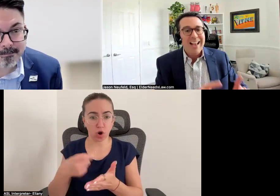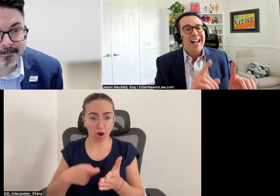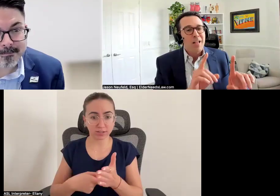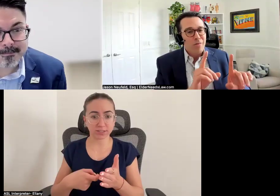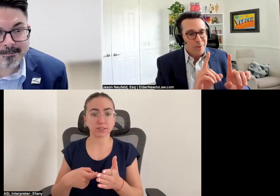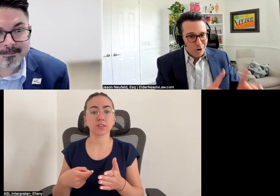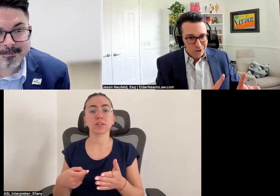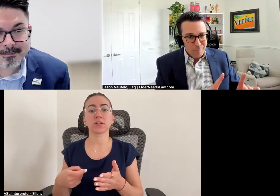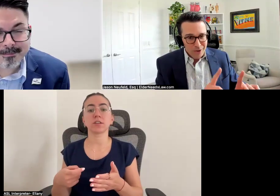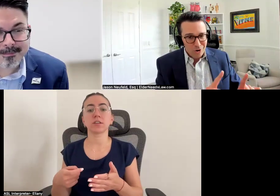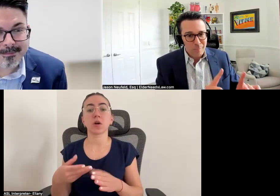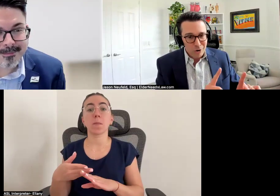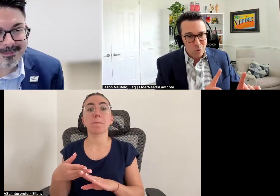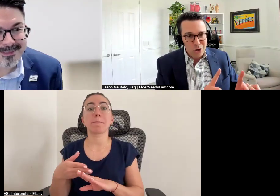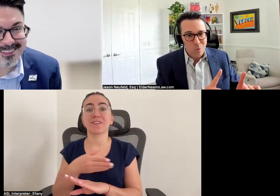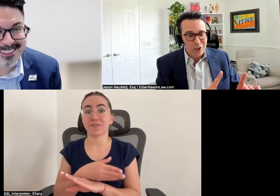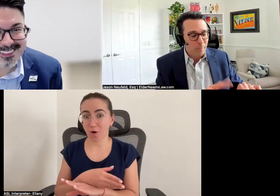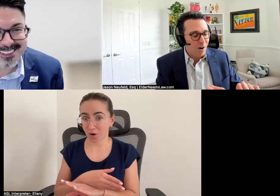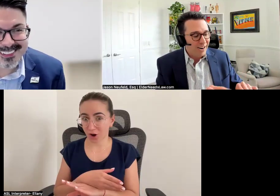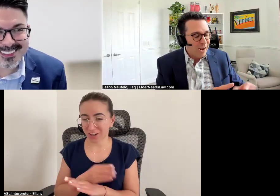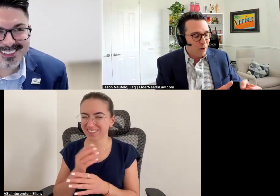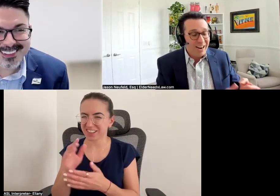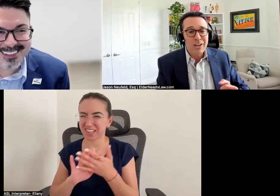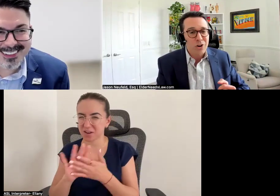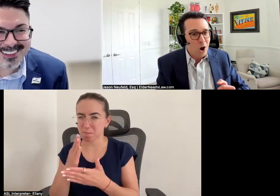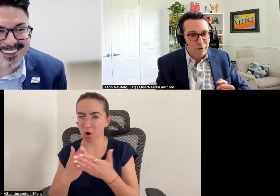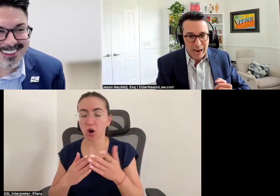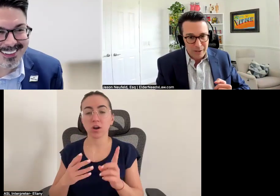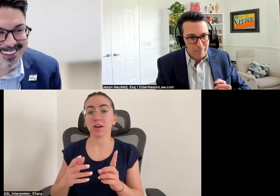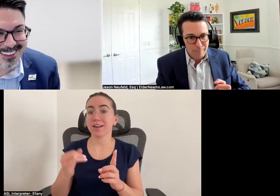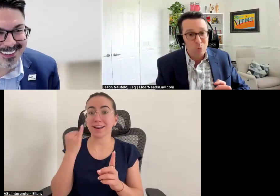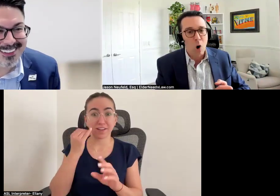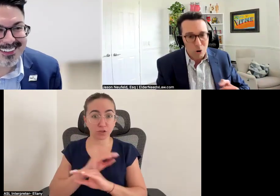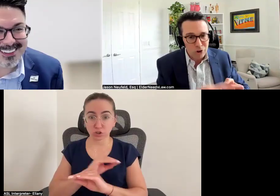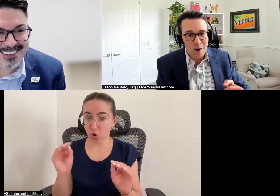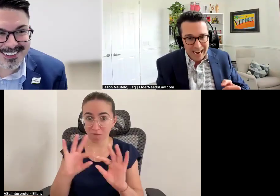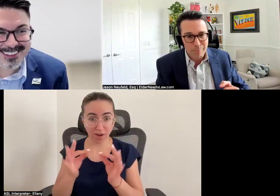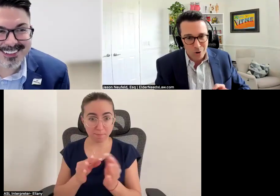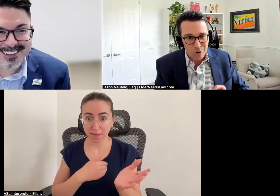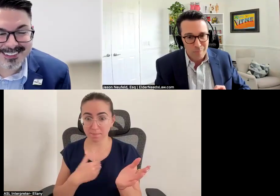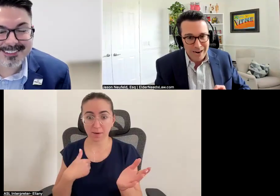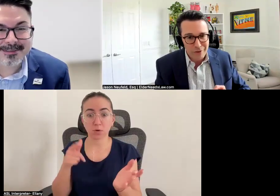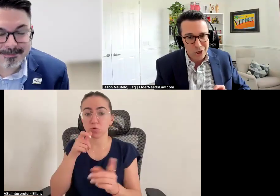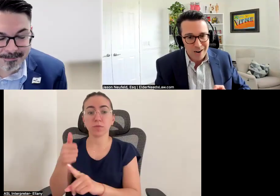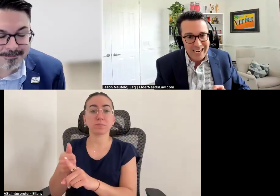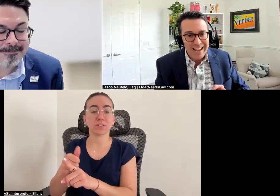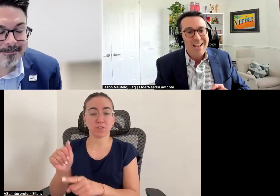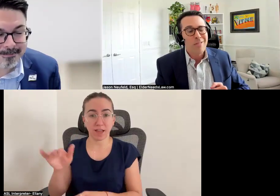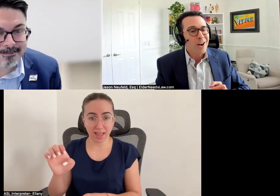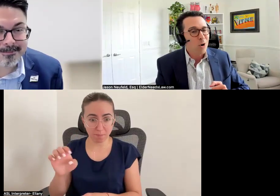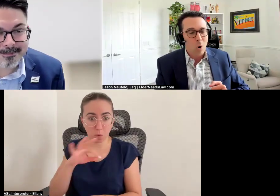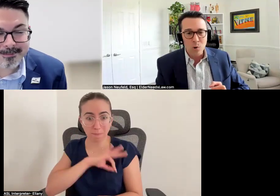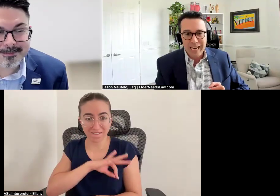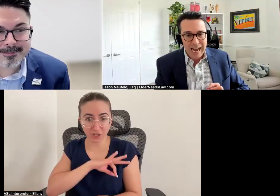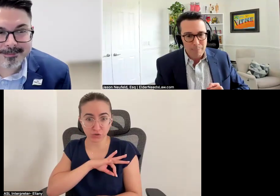before. Here's the wishy-washy part. If there is no family member who's also an ABLE beneficiary,